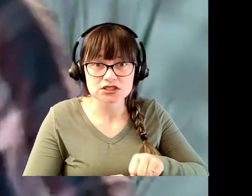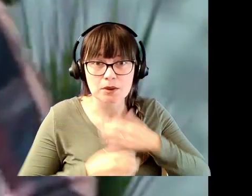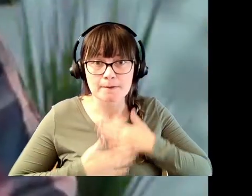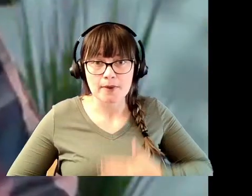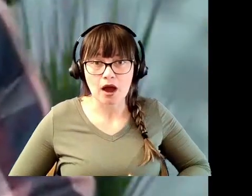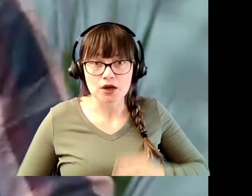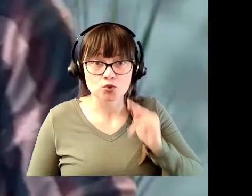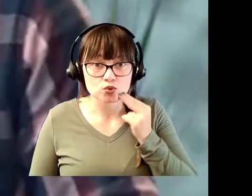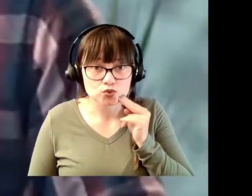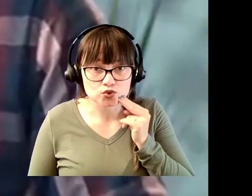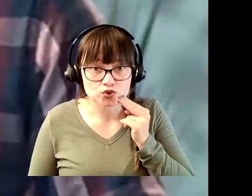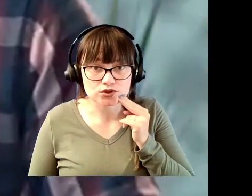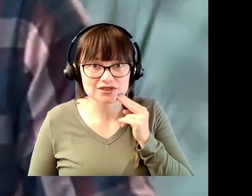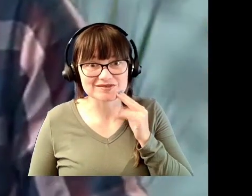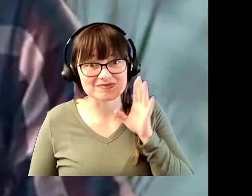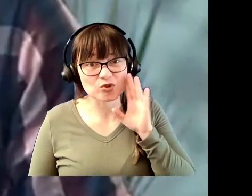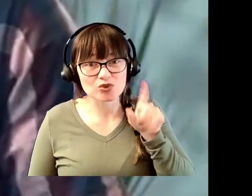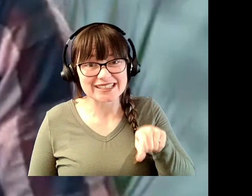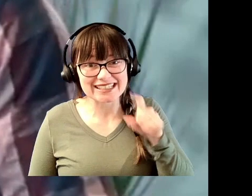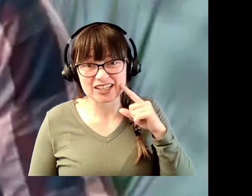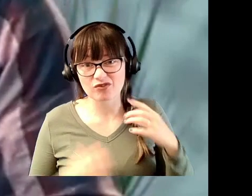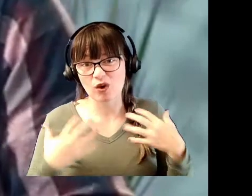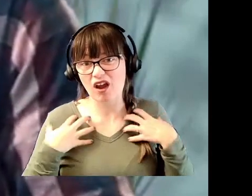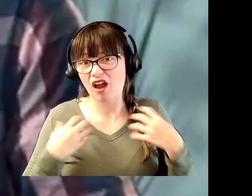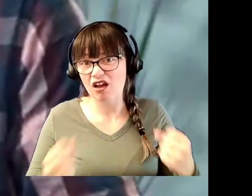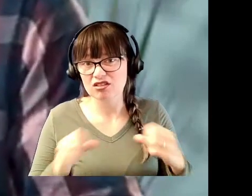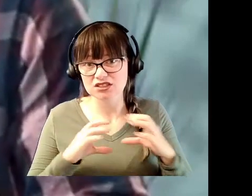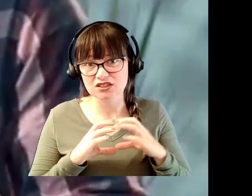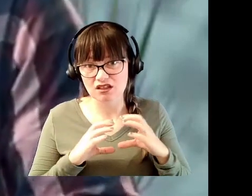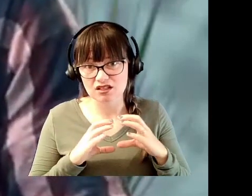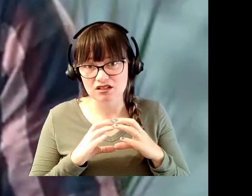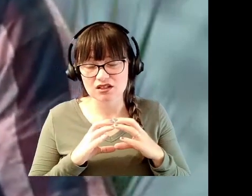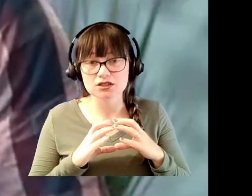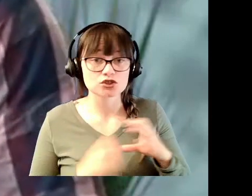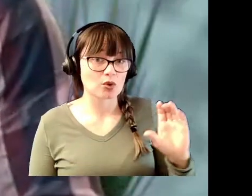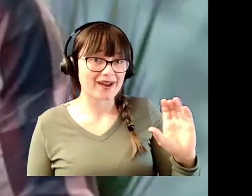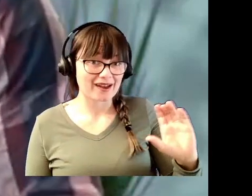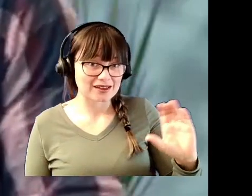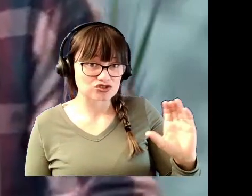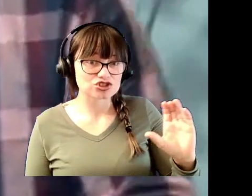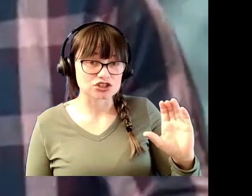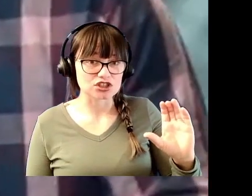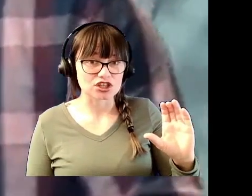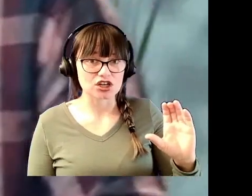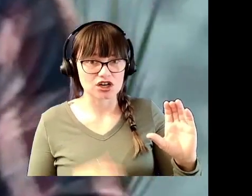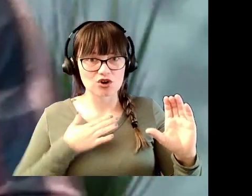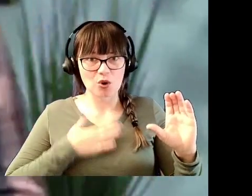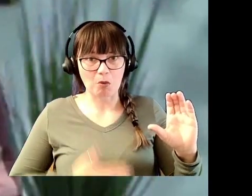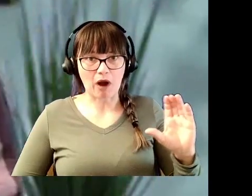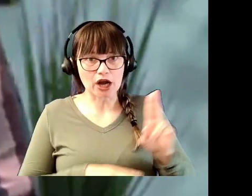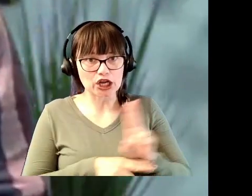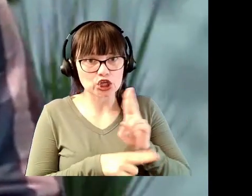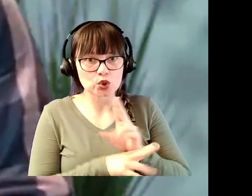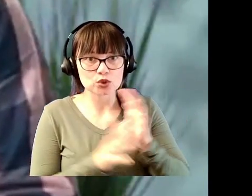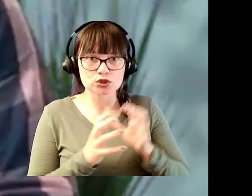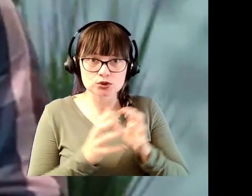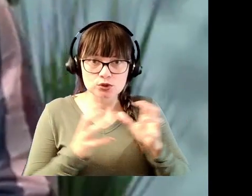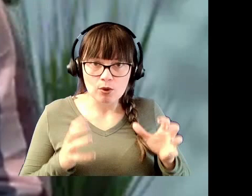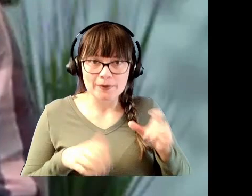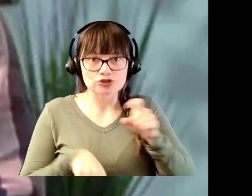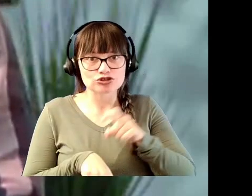nutrients needed for those healthy cells. So a lot of times in cancer, the body spends so much time and so much